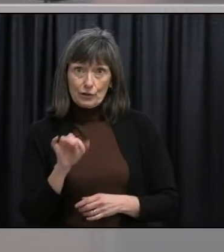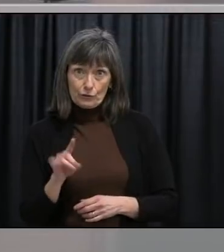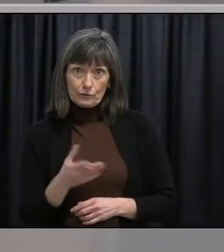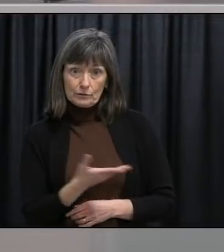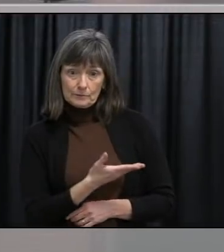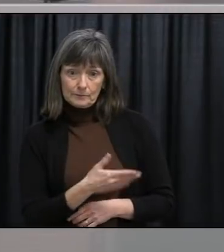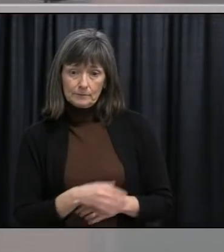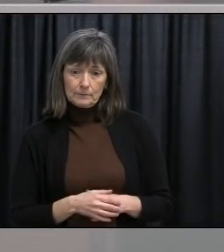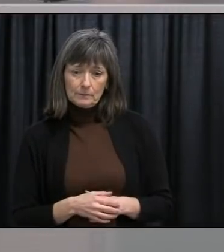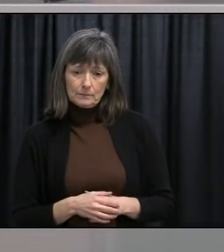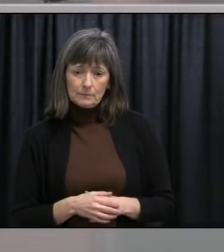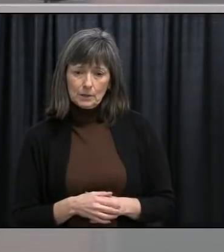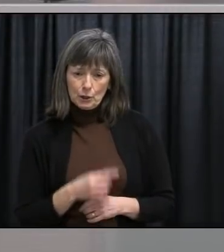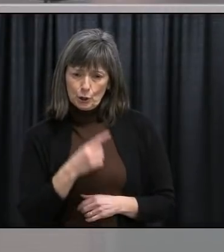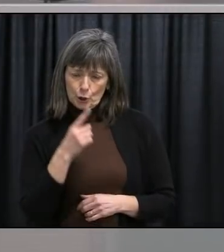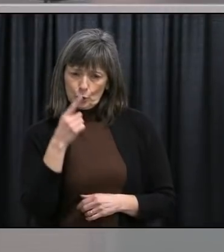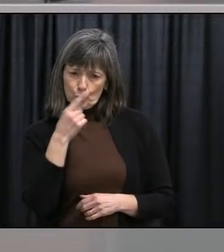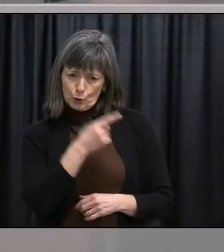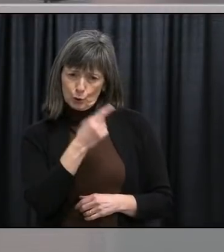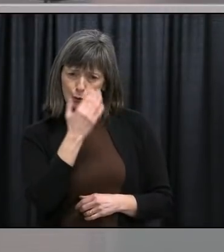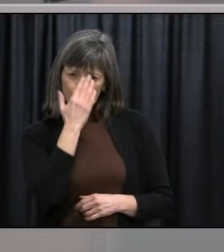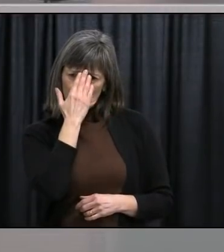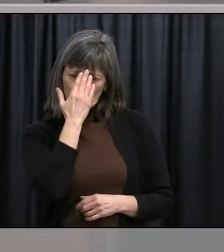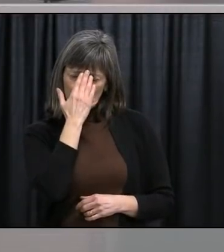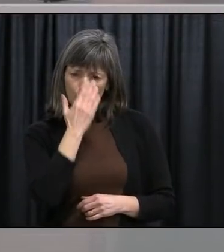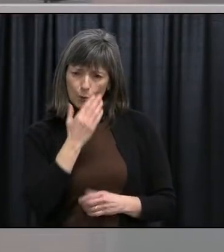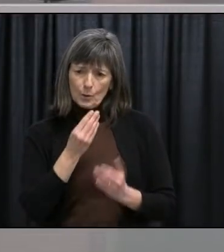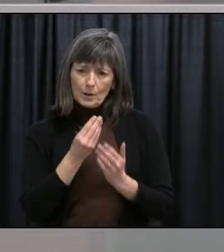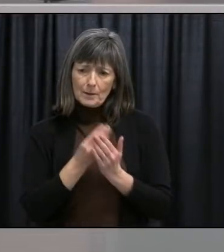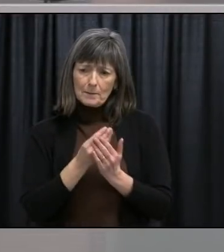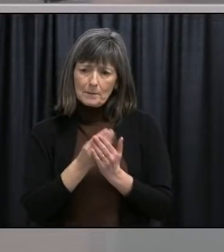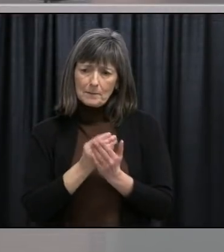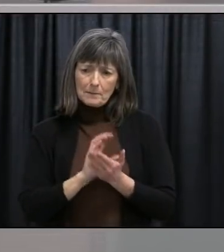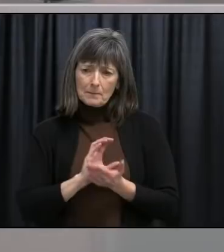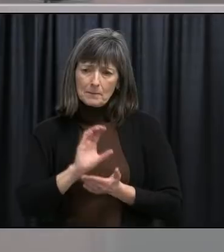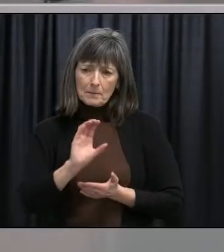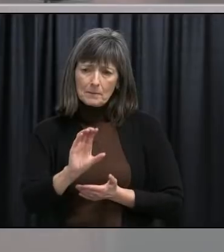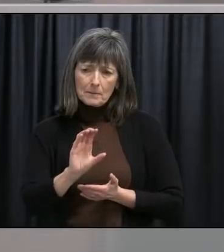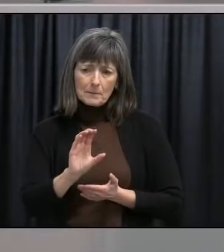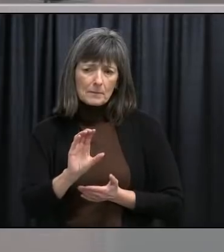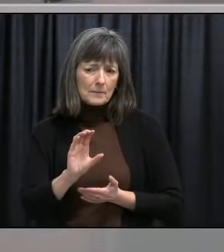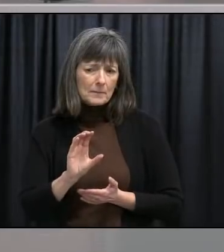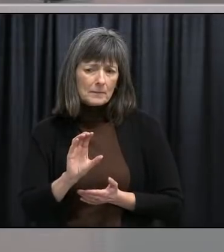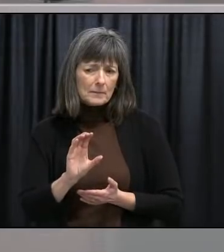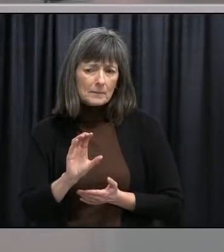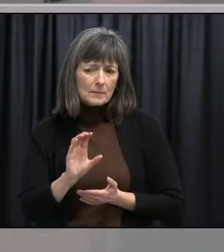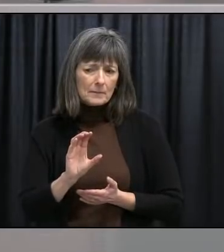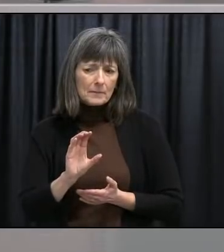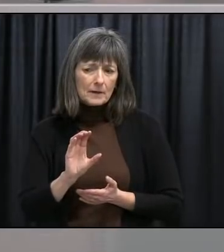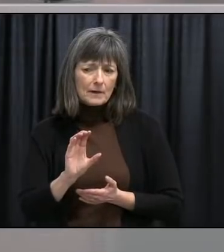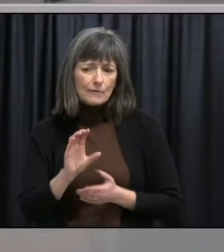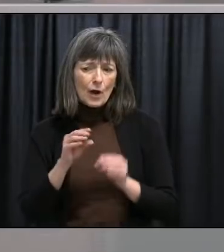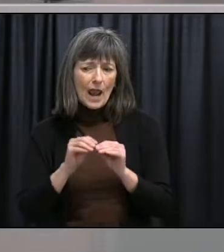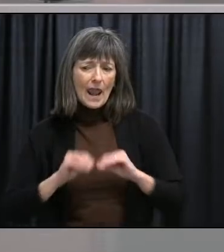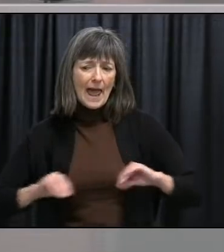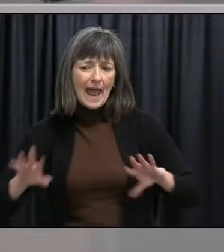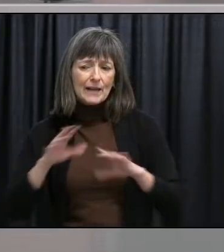a donation made towards land conservation with the Nature Conservancy of Canada on your